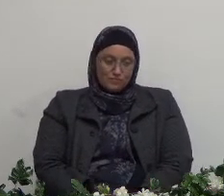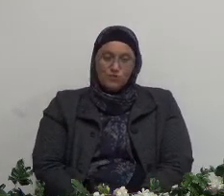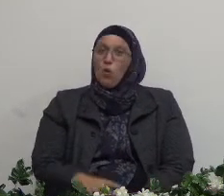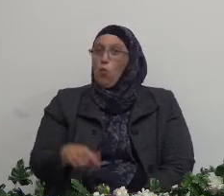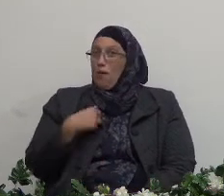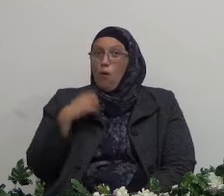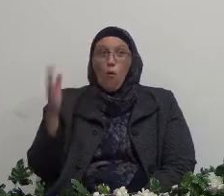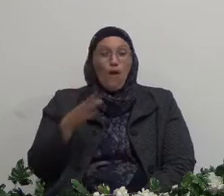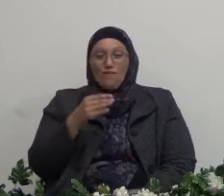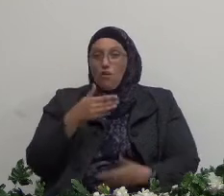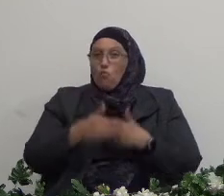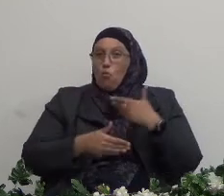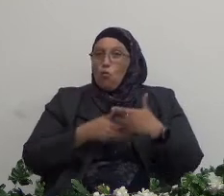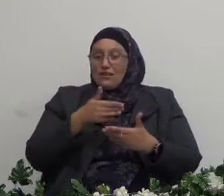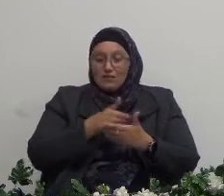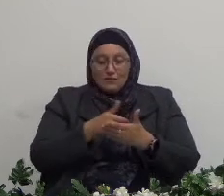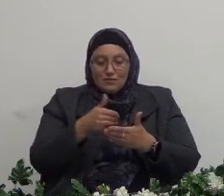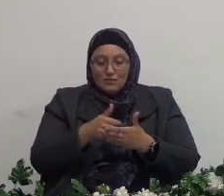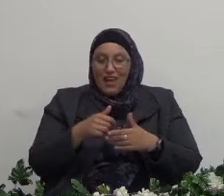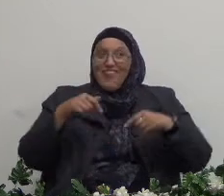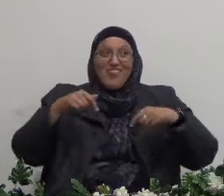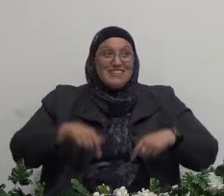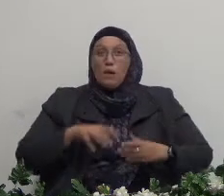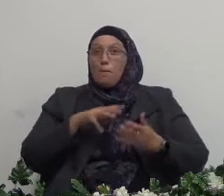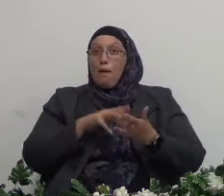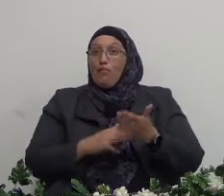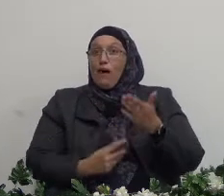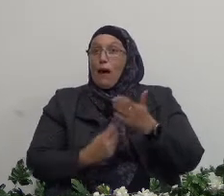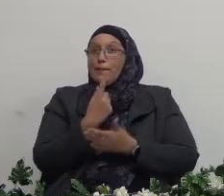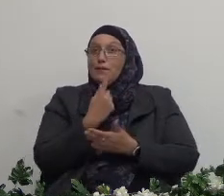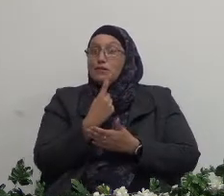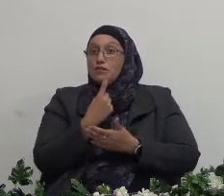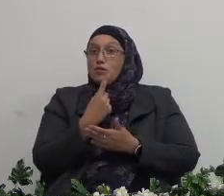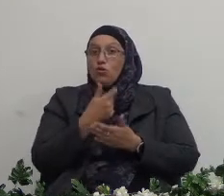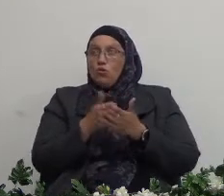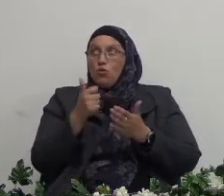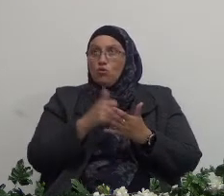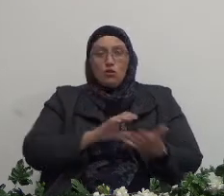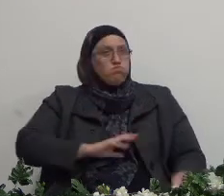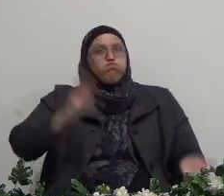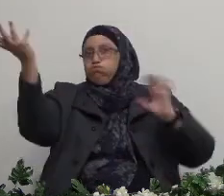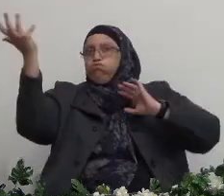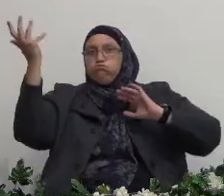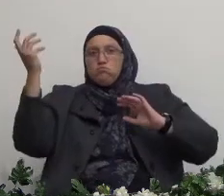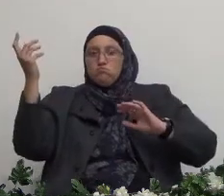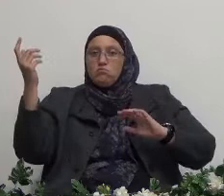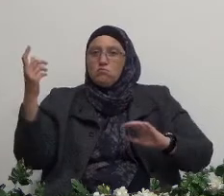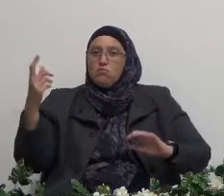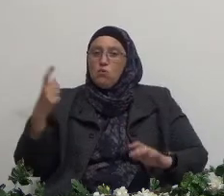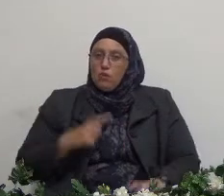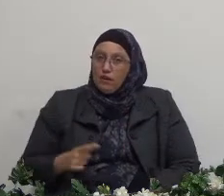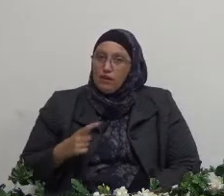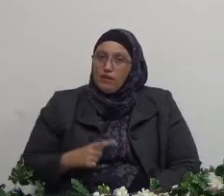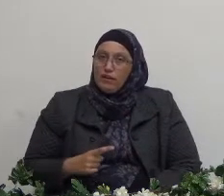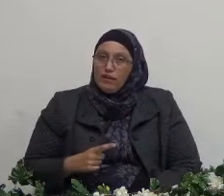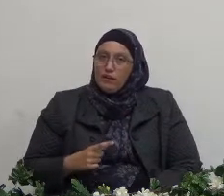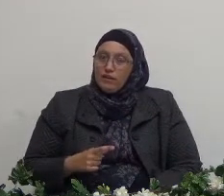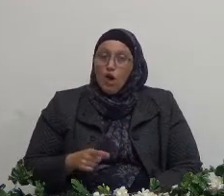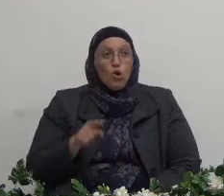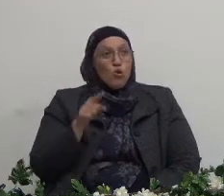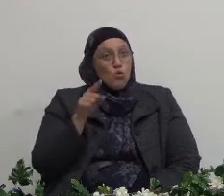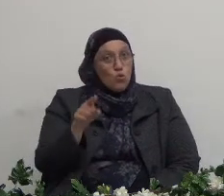Shahr Ramadan comes along and the routine's completely destroyed. Why? Because you need this